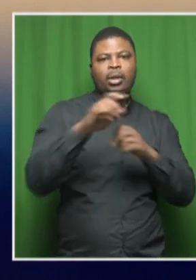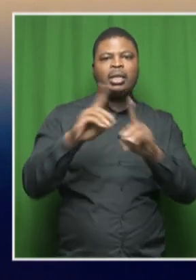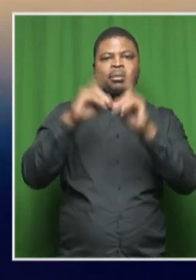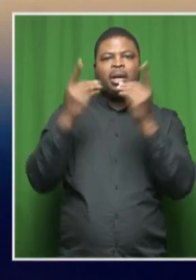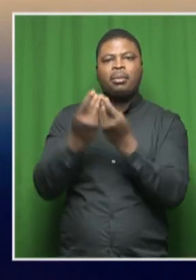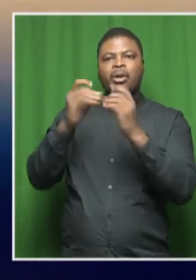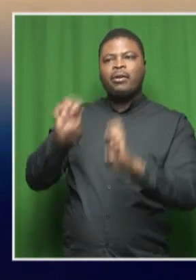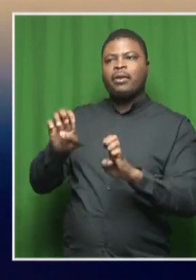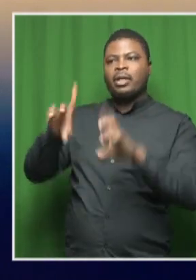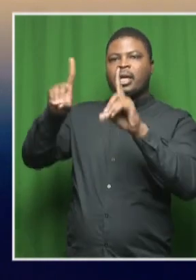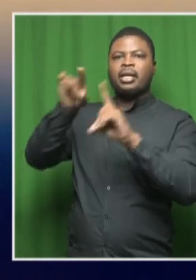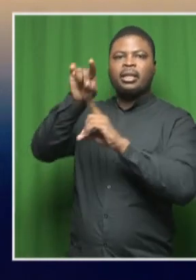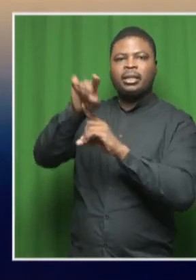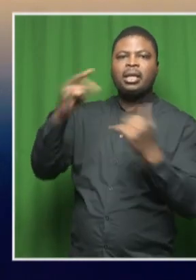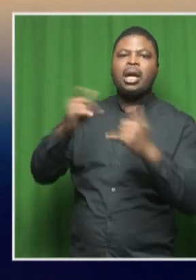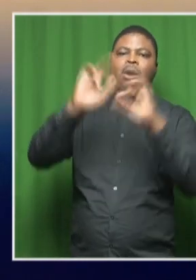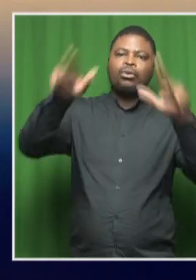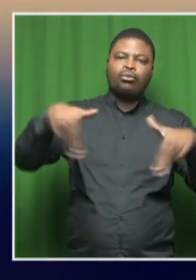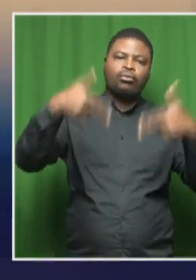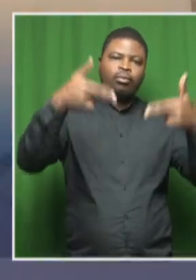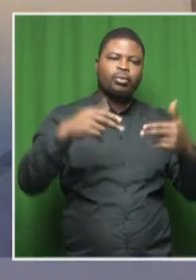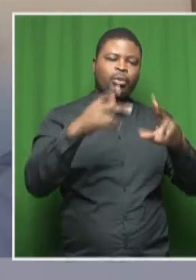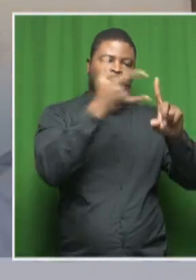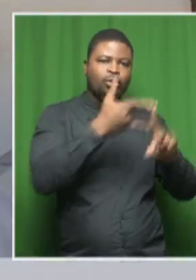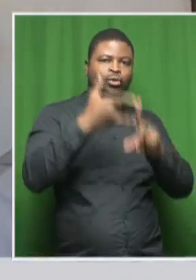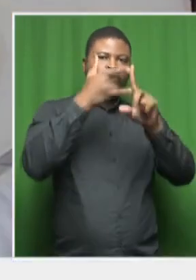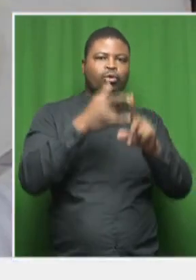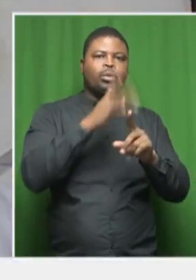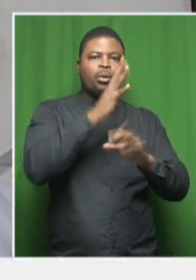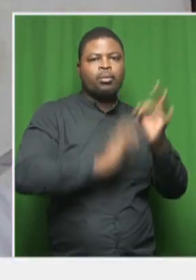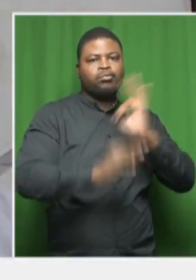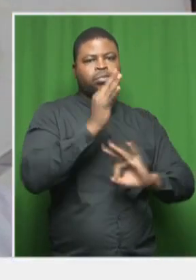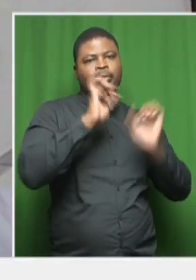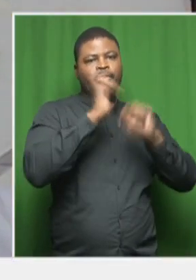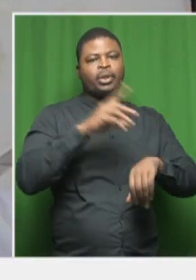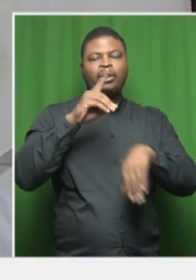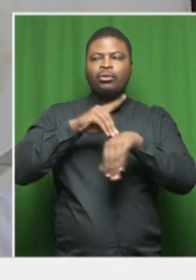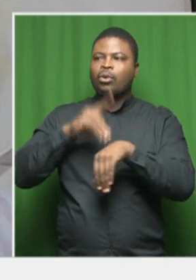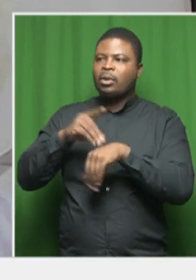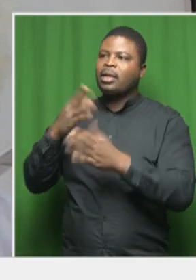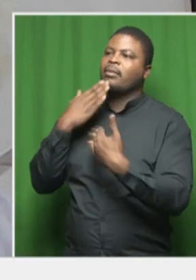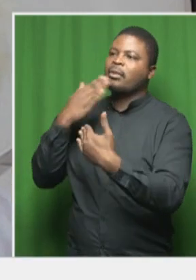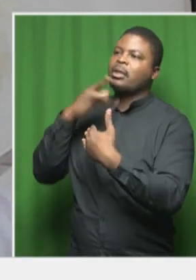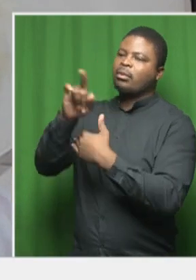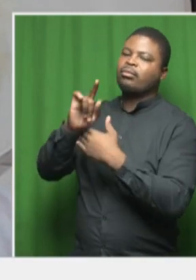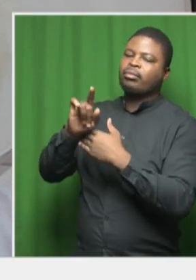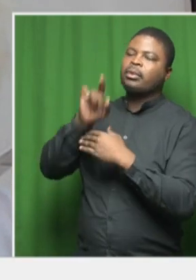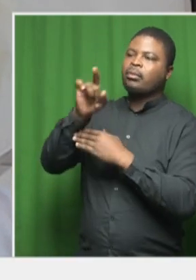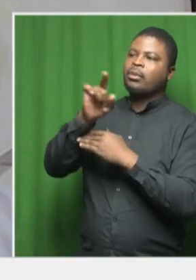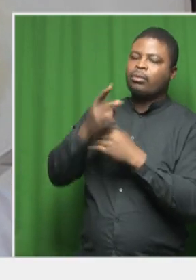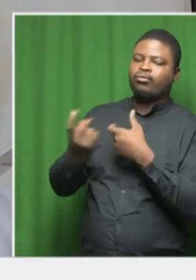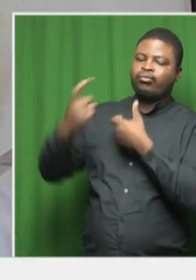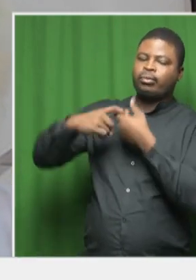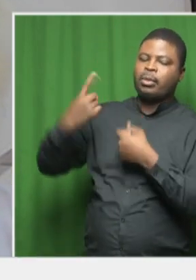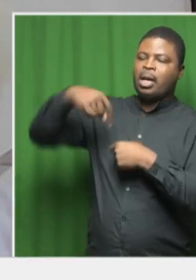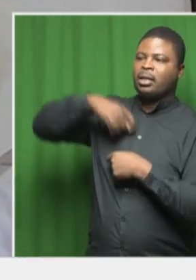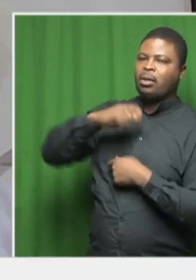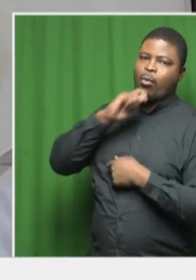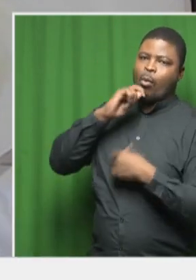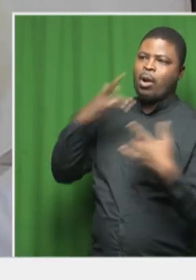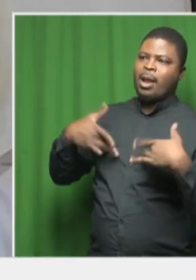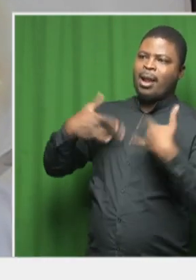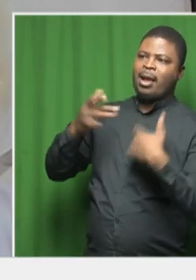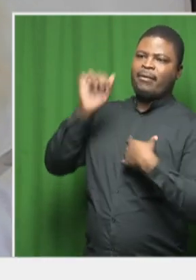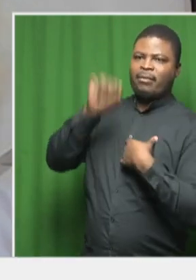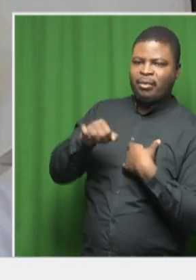She joins us on Zoom to unpack this conversation for us. Doctor, a very good morning to you. A warm welcome to Morning Live. I suppose you need